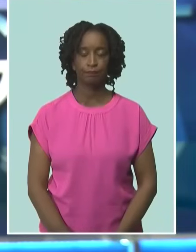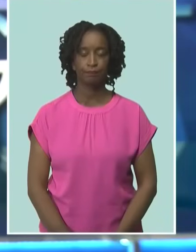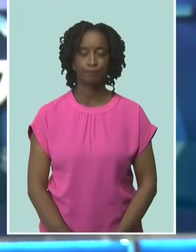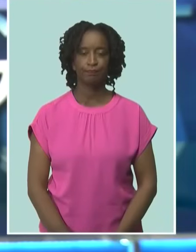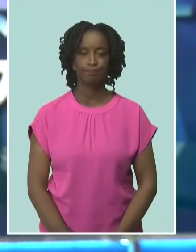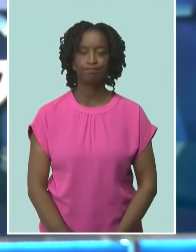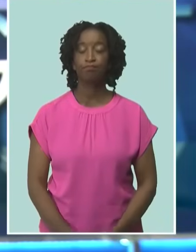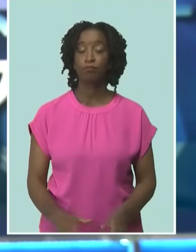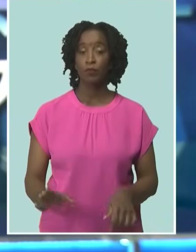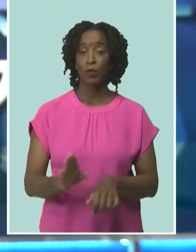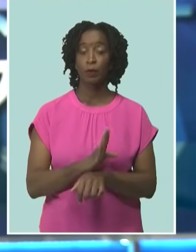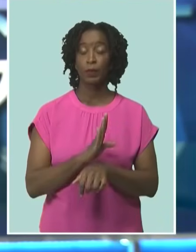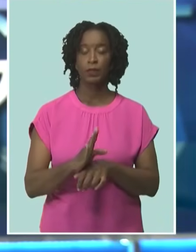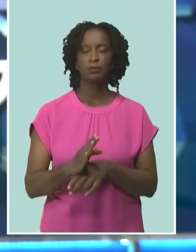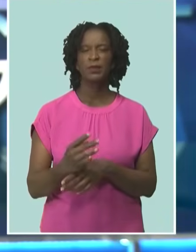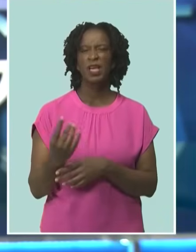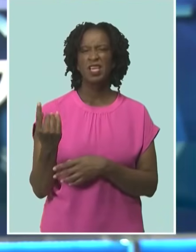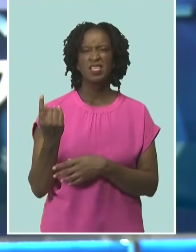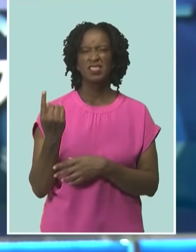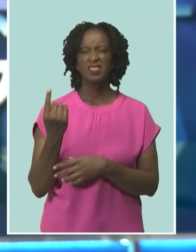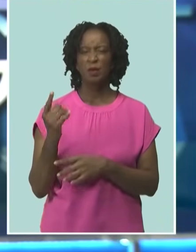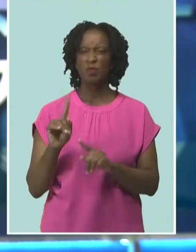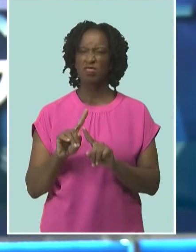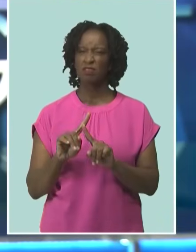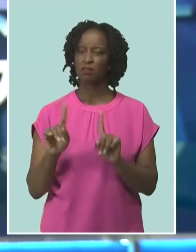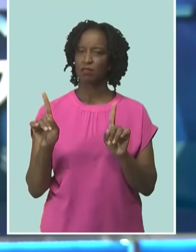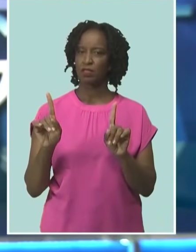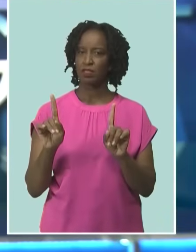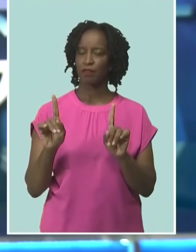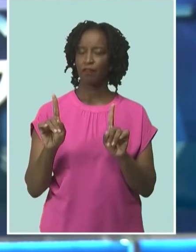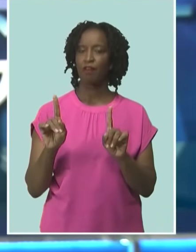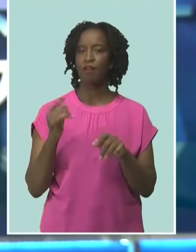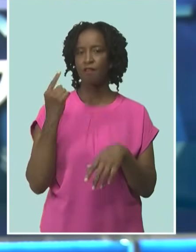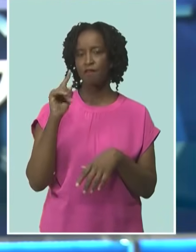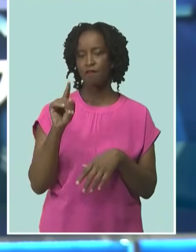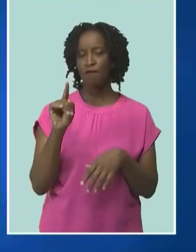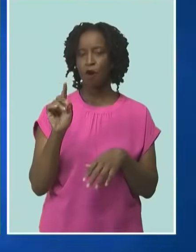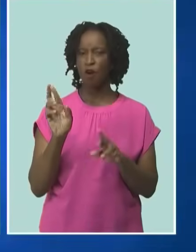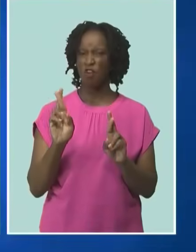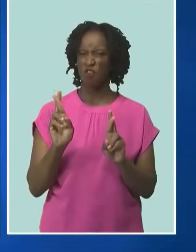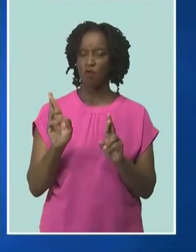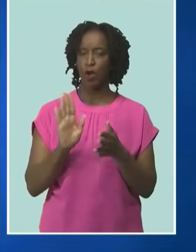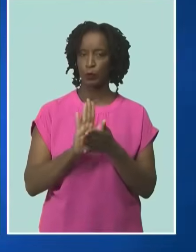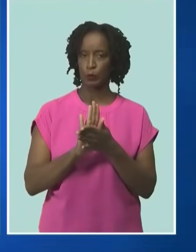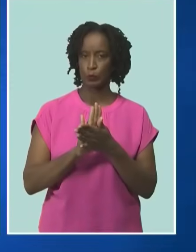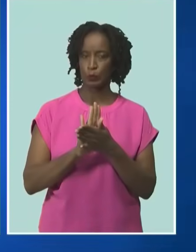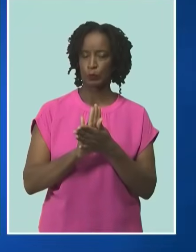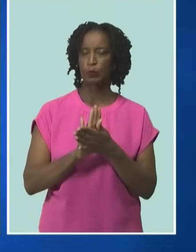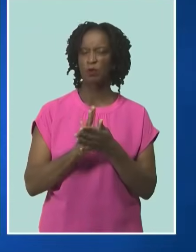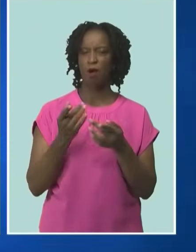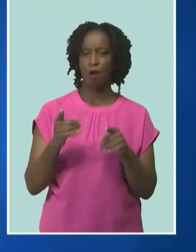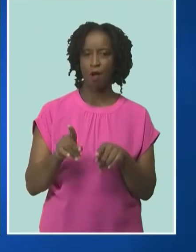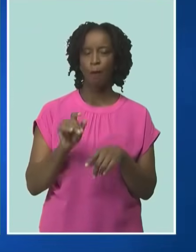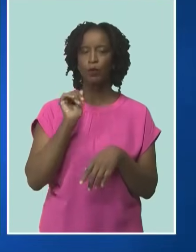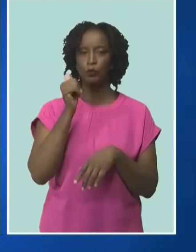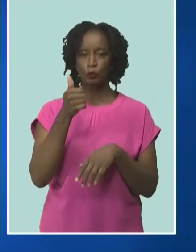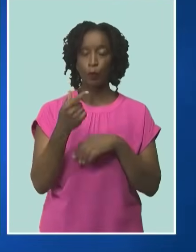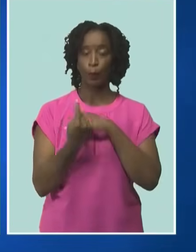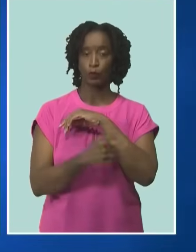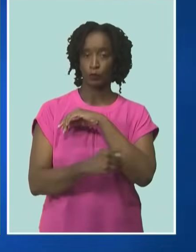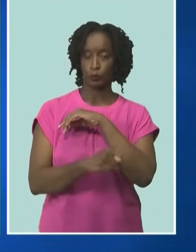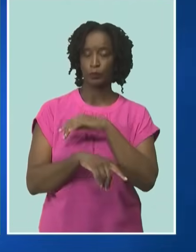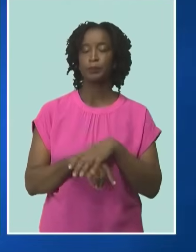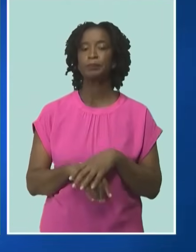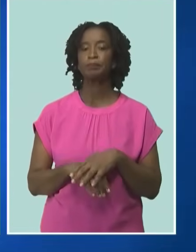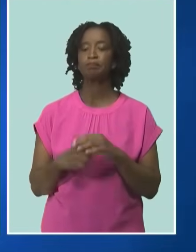In tonight's business, we hear that a unique back-to-school initiative will take place in St. Thomas tomorrow, marking a collaborative effort between